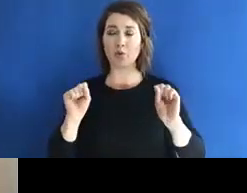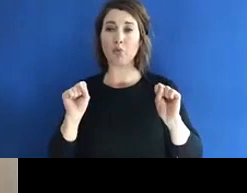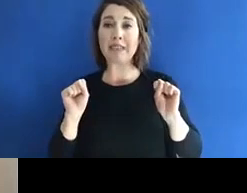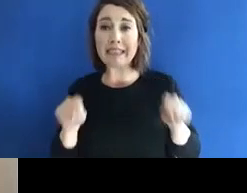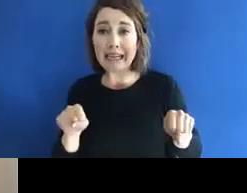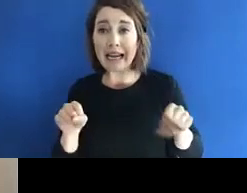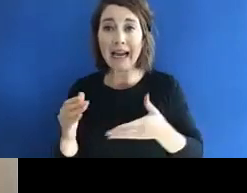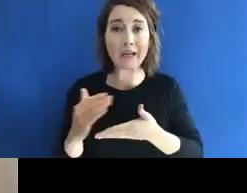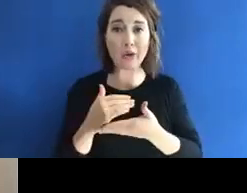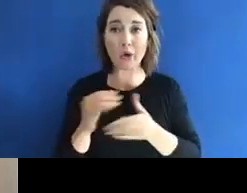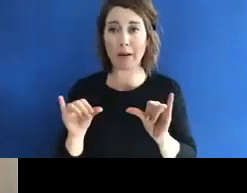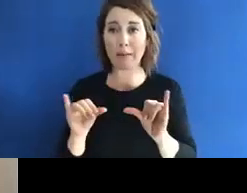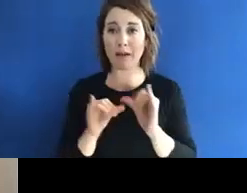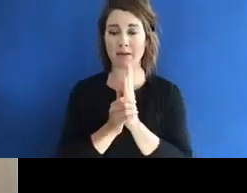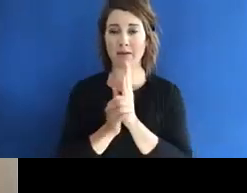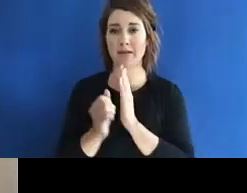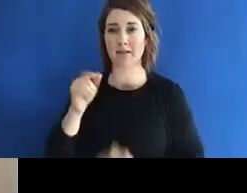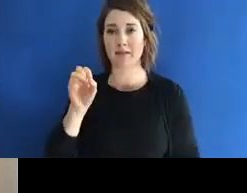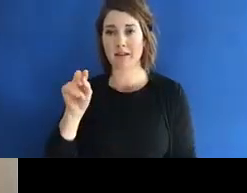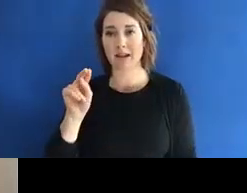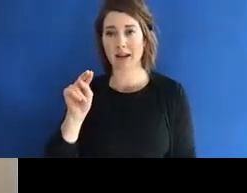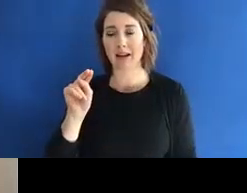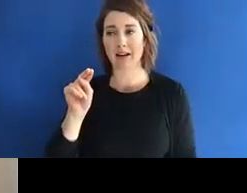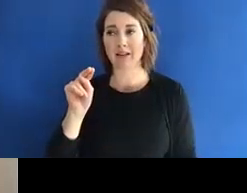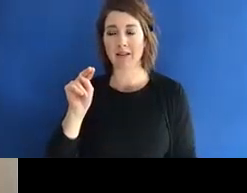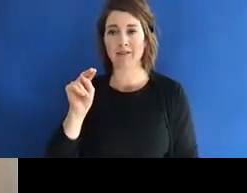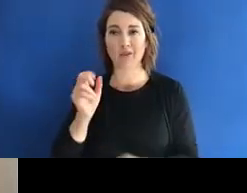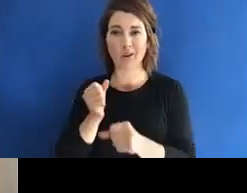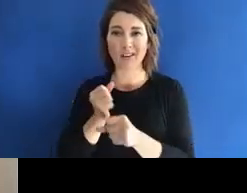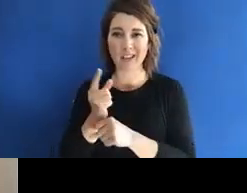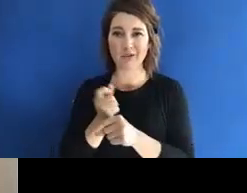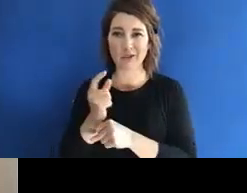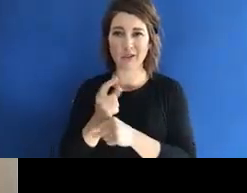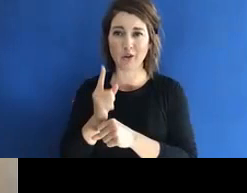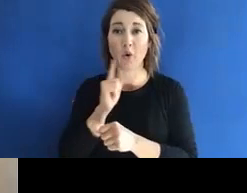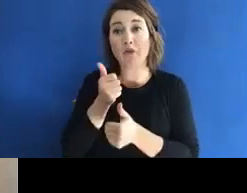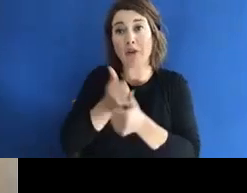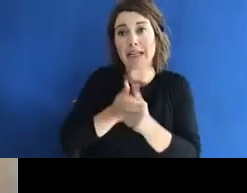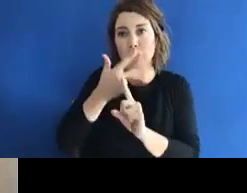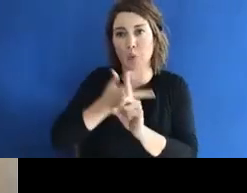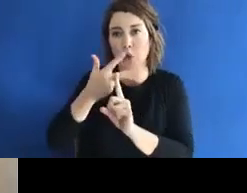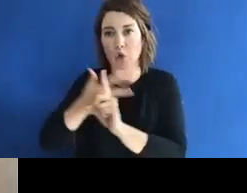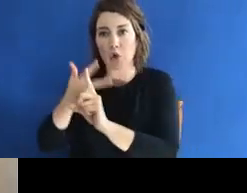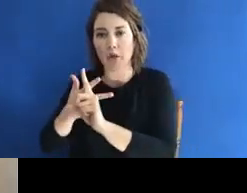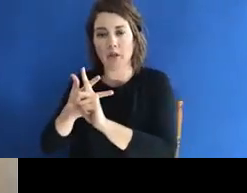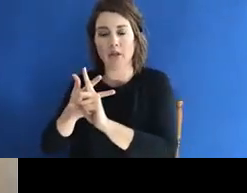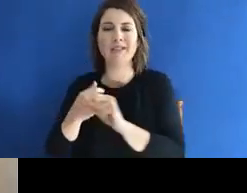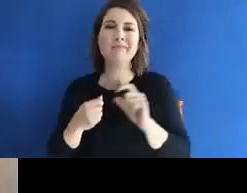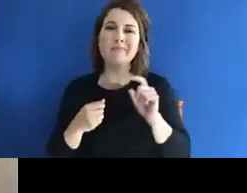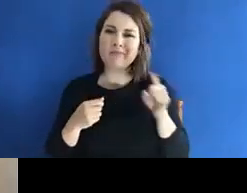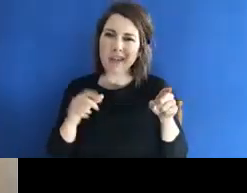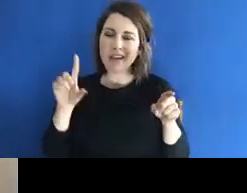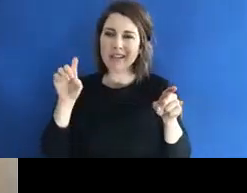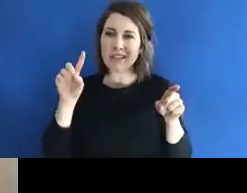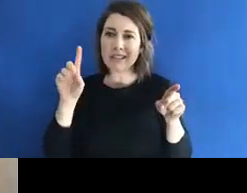a measurable skill gain each program year or quarter. This is actually some data we've been providing in the